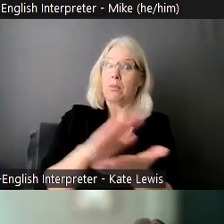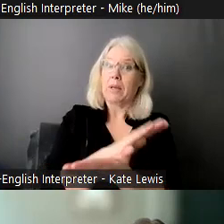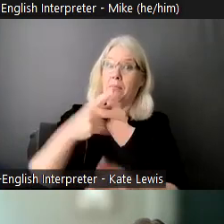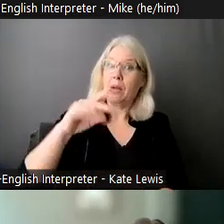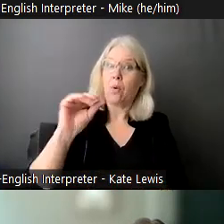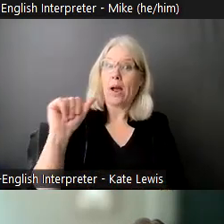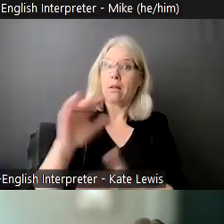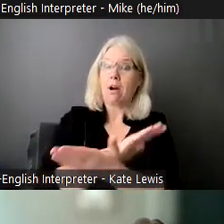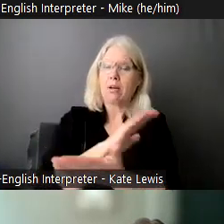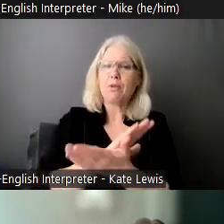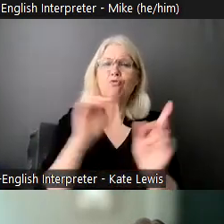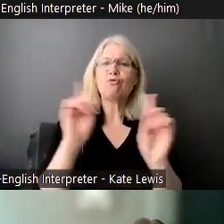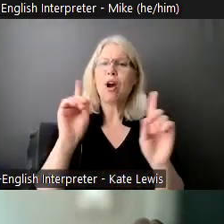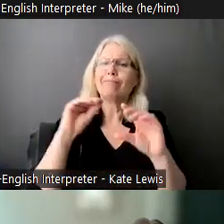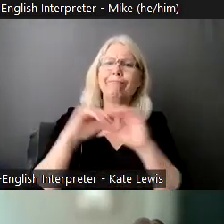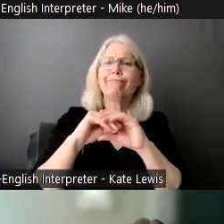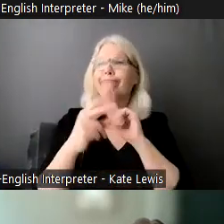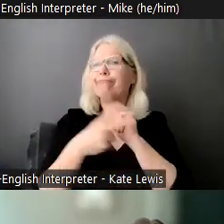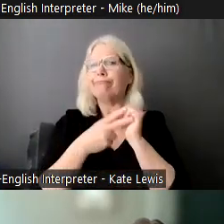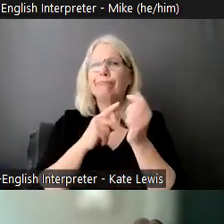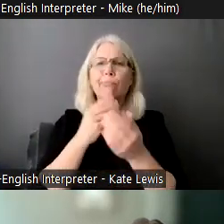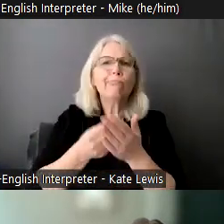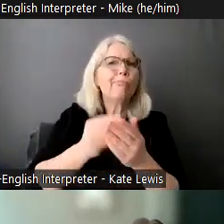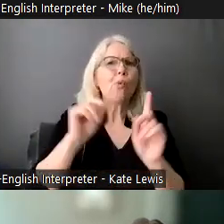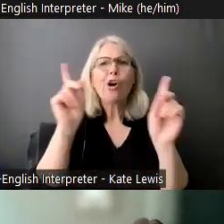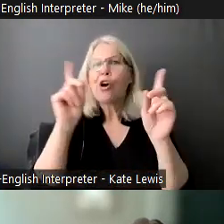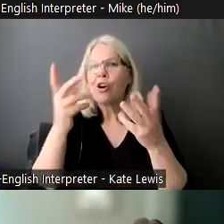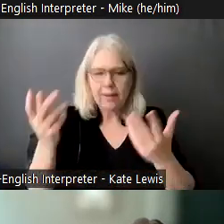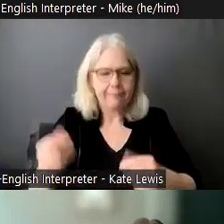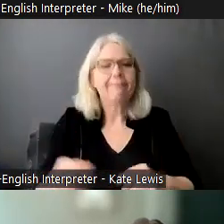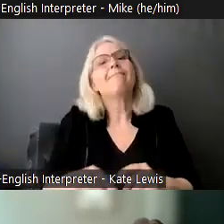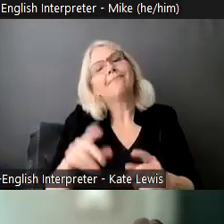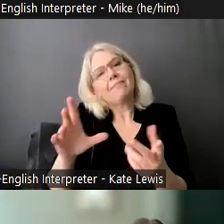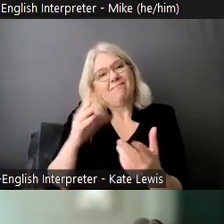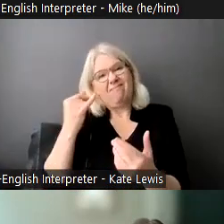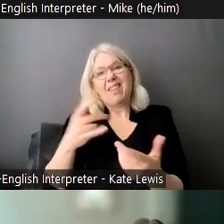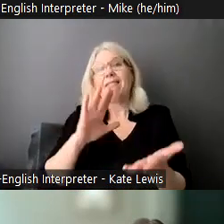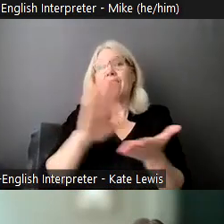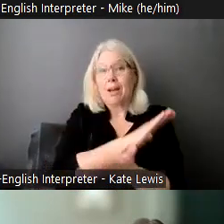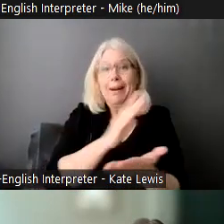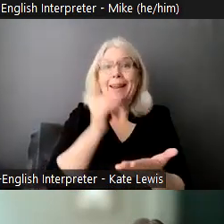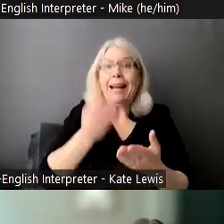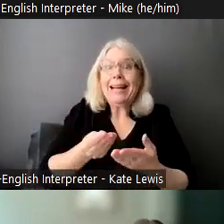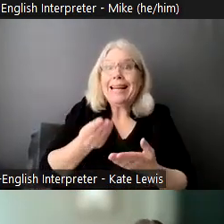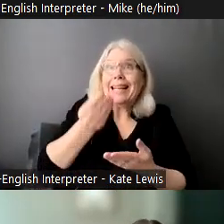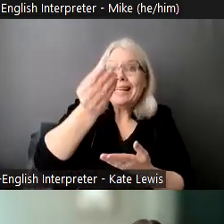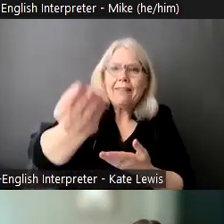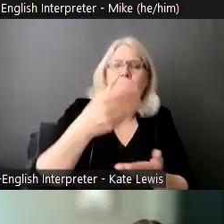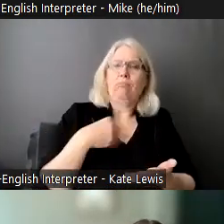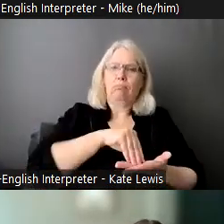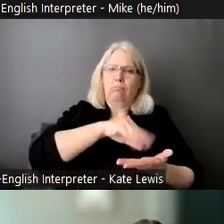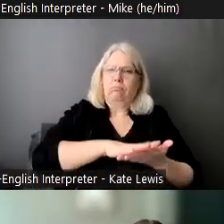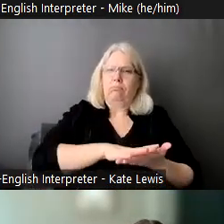it, just keep a piece of paper, write down the date you gave it to somebody and who you've given it to. This is in case you ever need to revoke